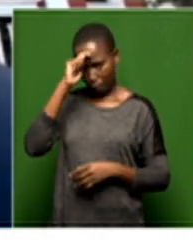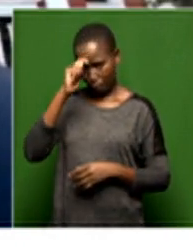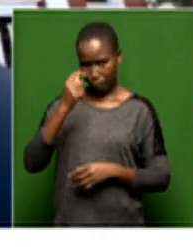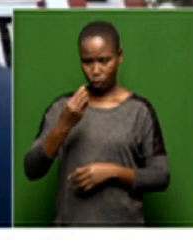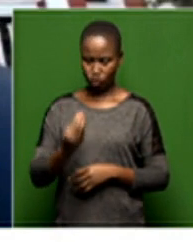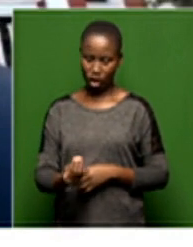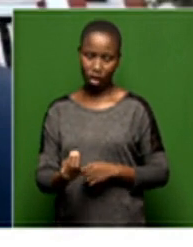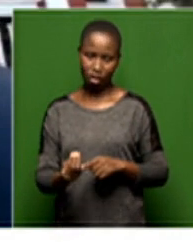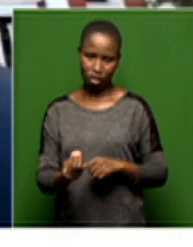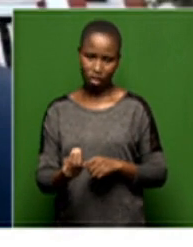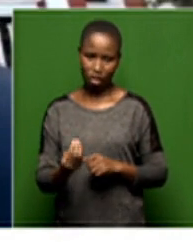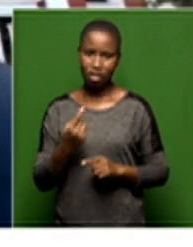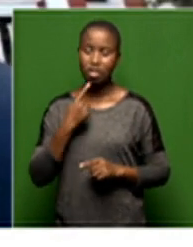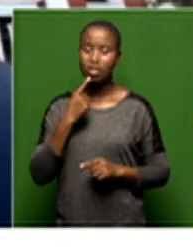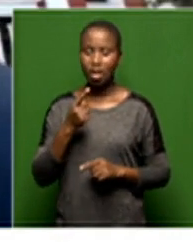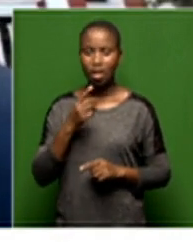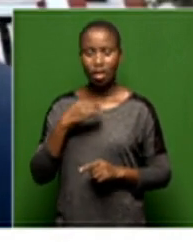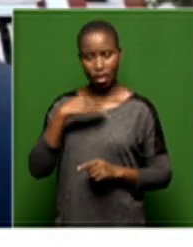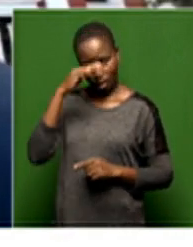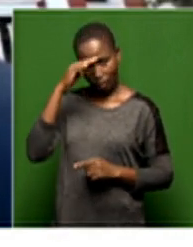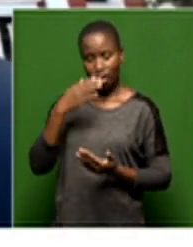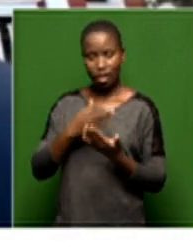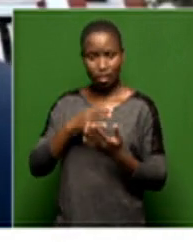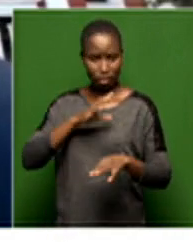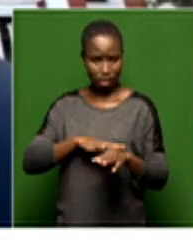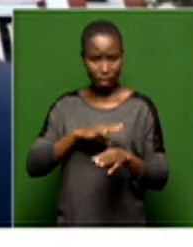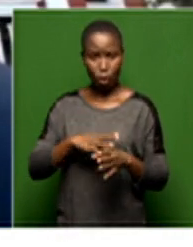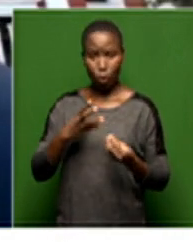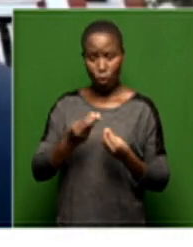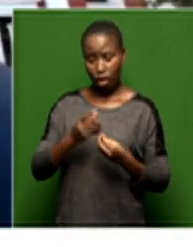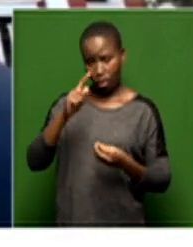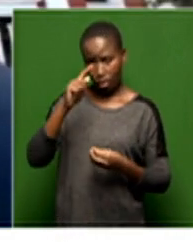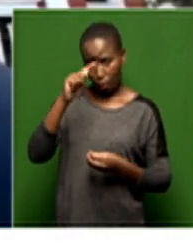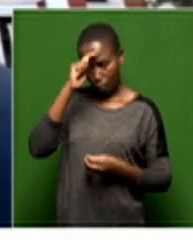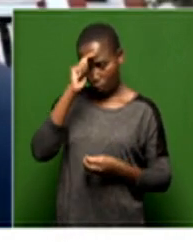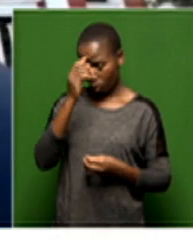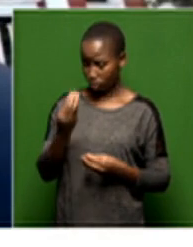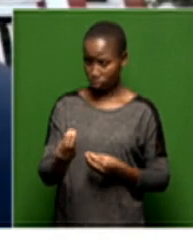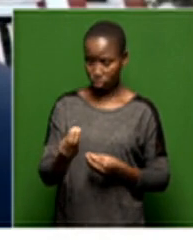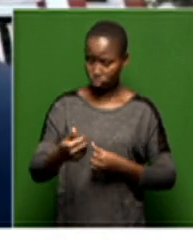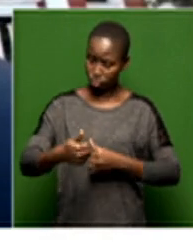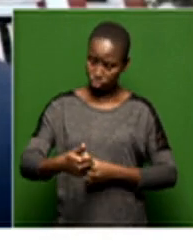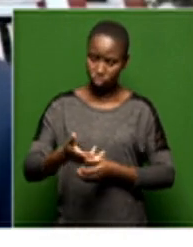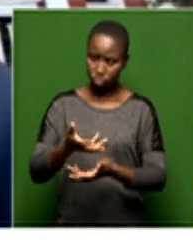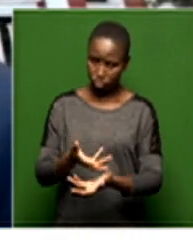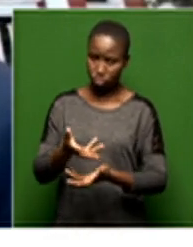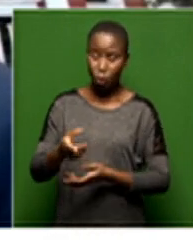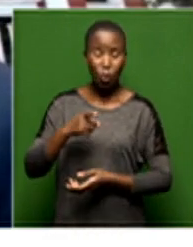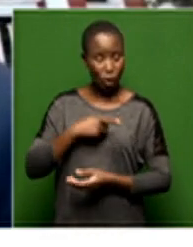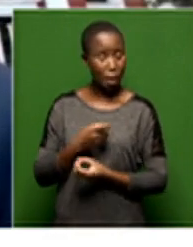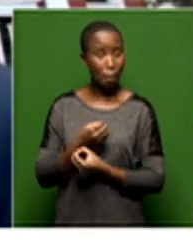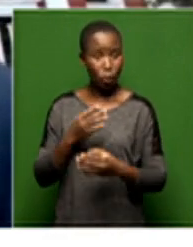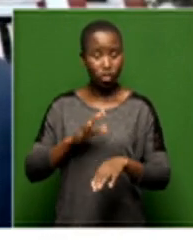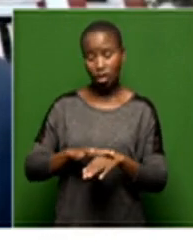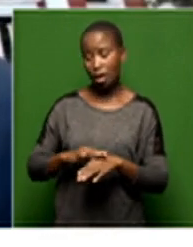a conversation with my son because we believe that so much has been left unattended to, particularly at